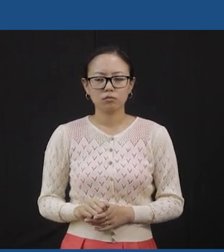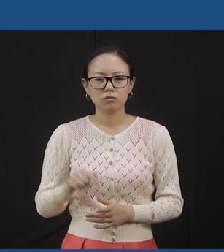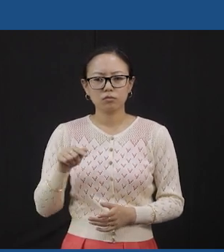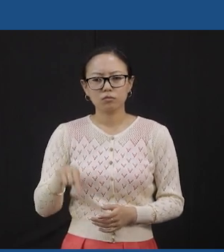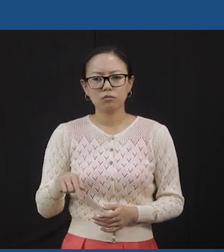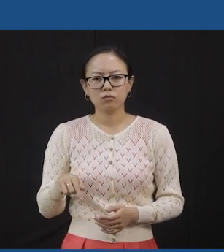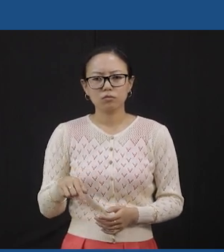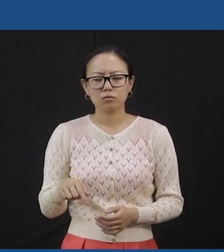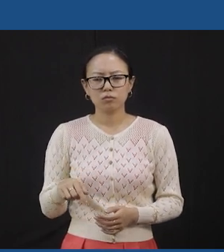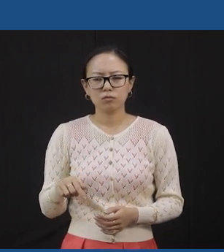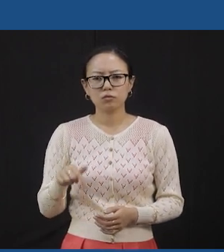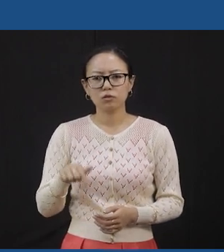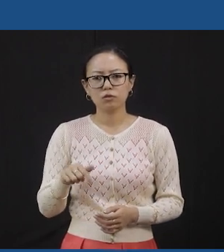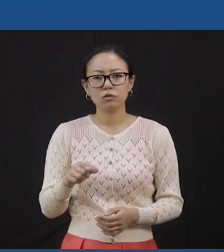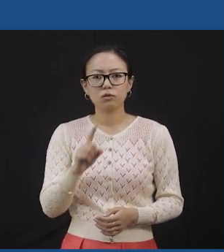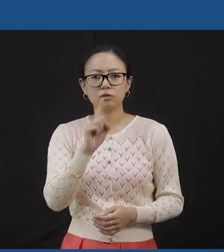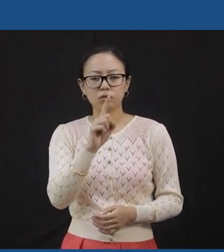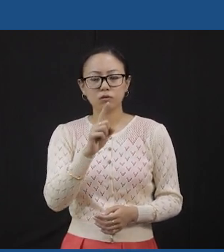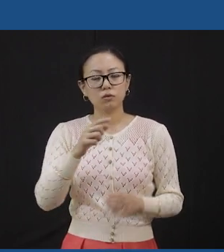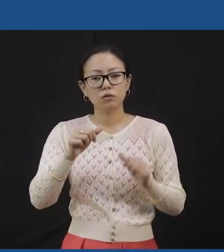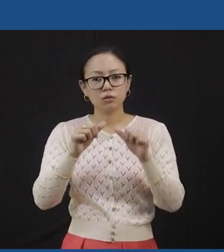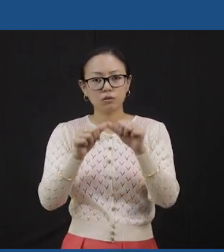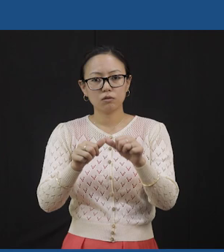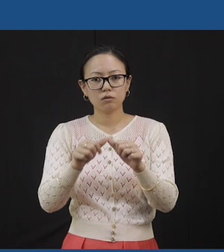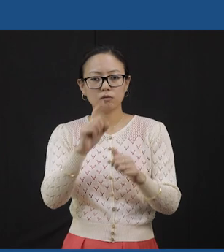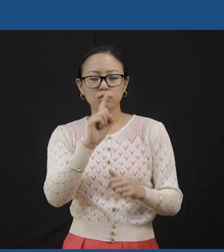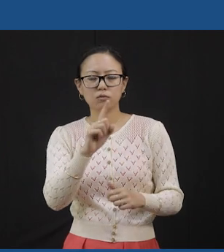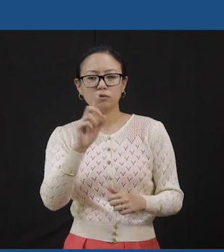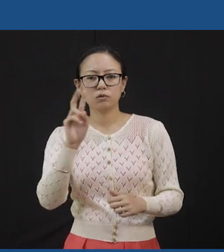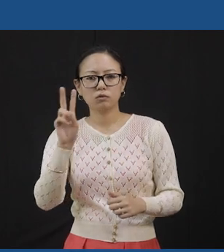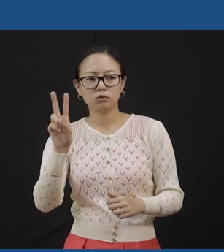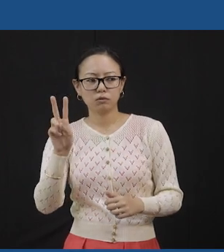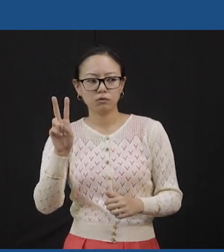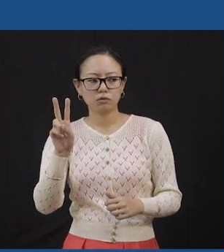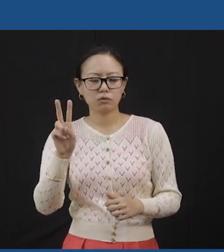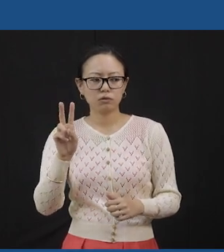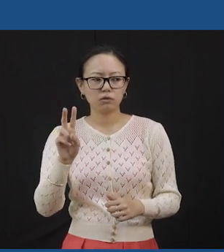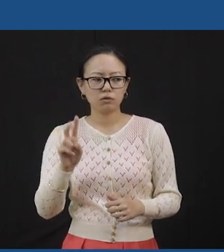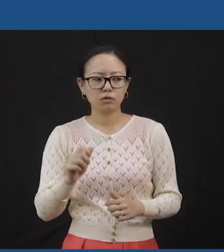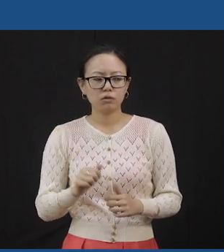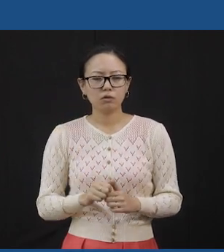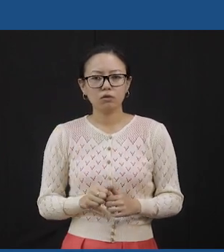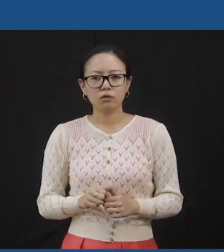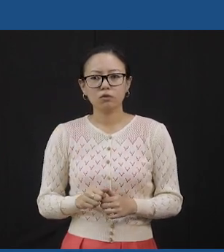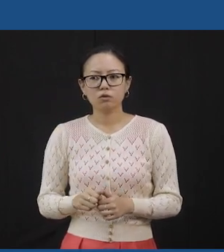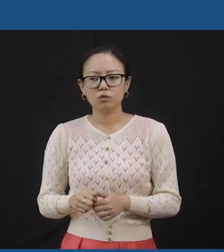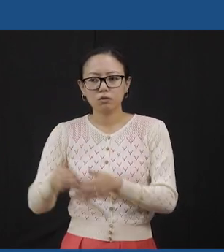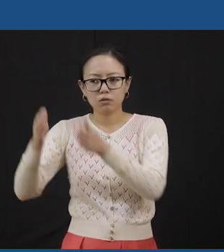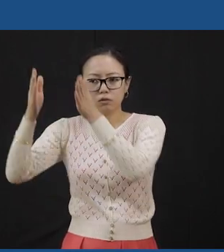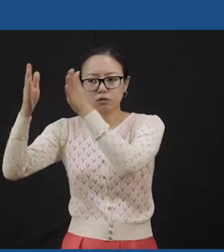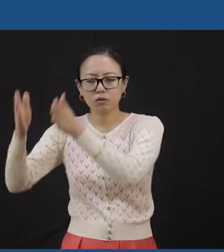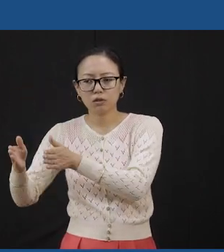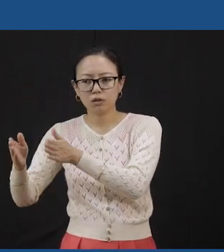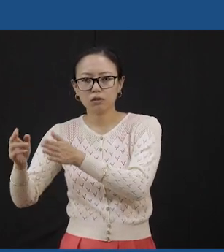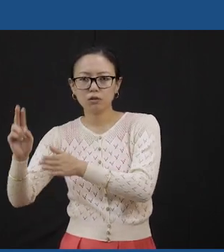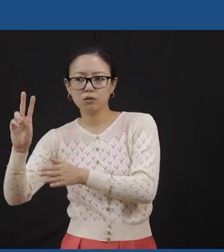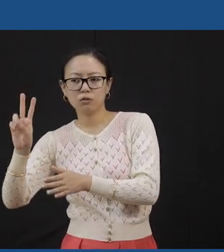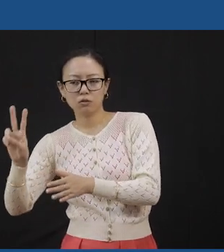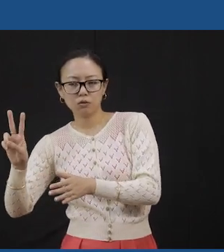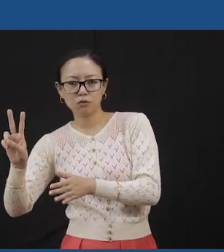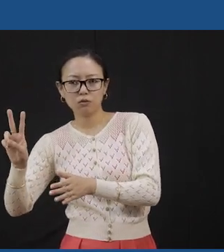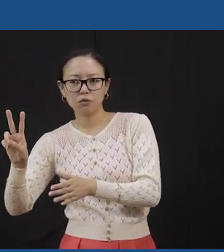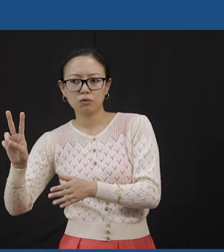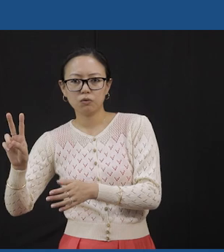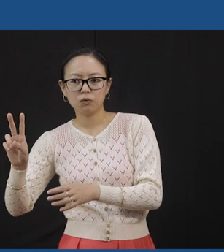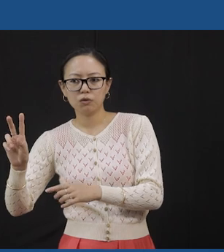numbers again because it is 12. So you will place the 2 in 1's place and you will place the 1